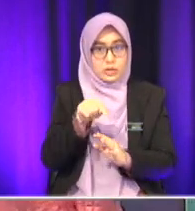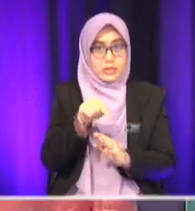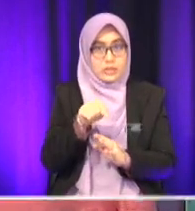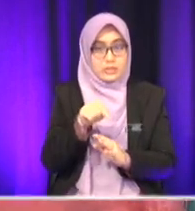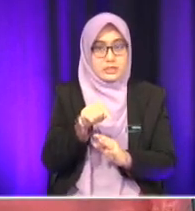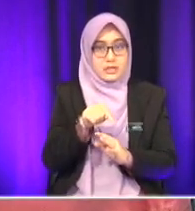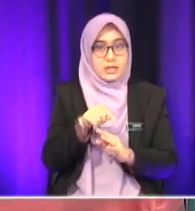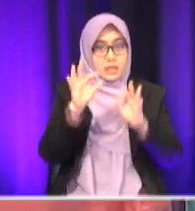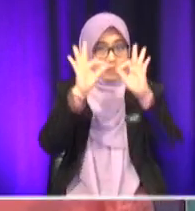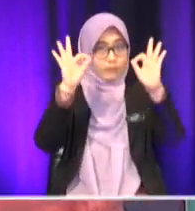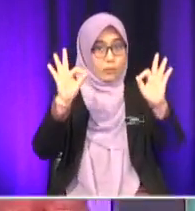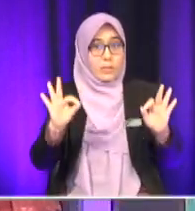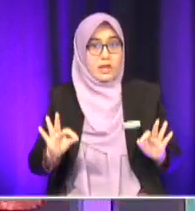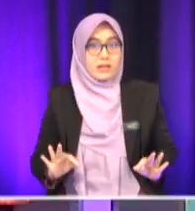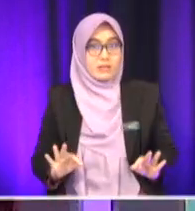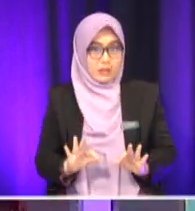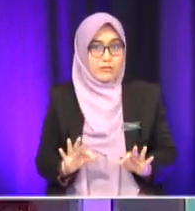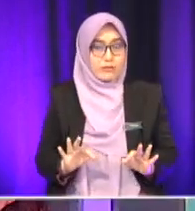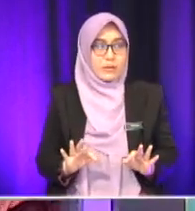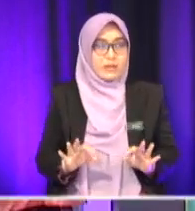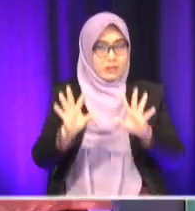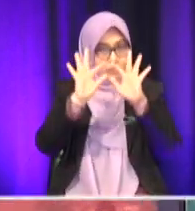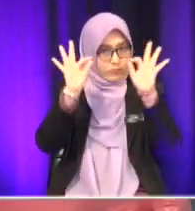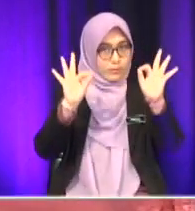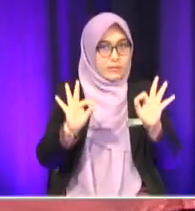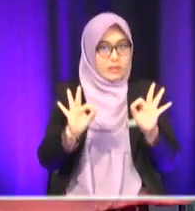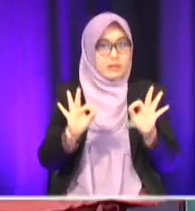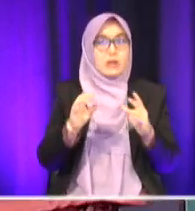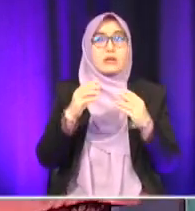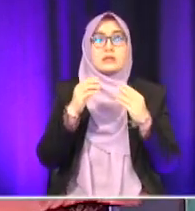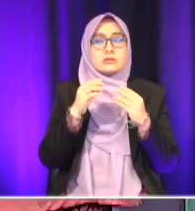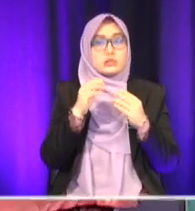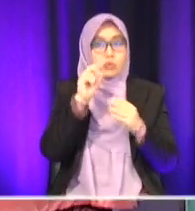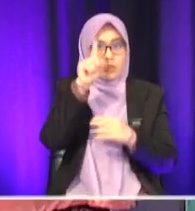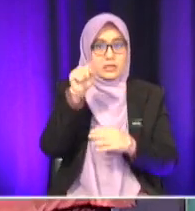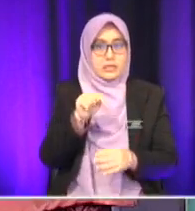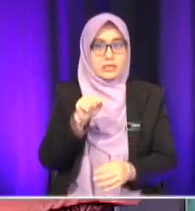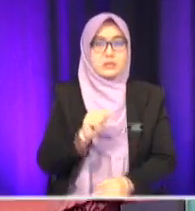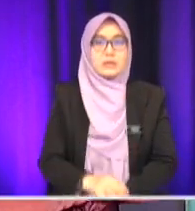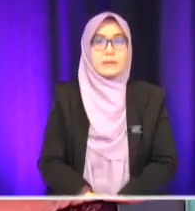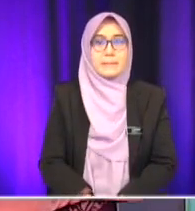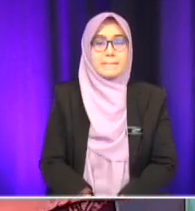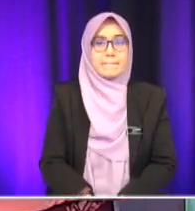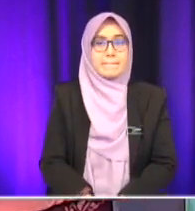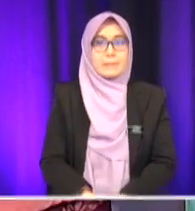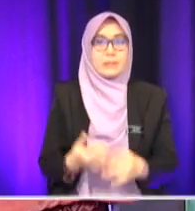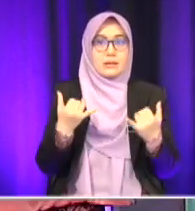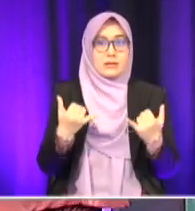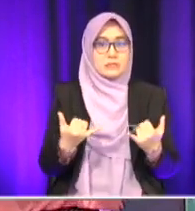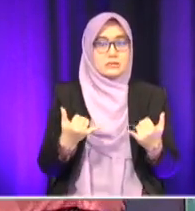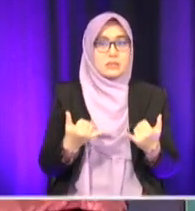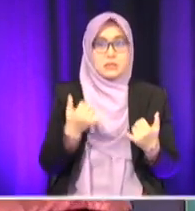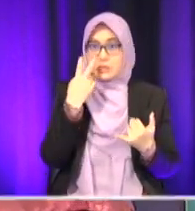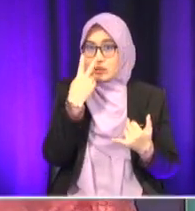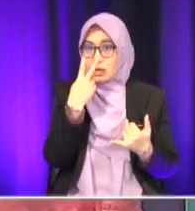of part 3. Okay, so you can see it's a longer text with 8 questions. Okay, so we are going to